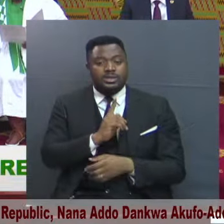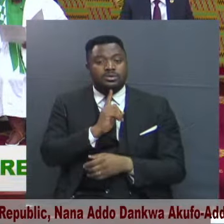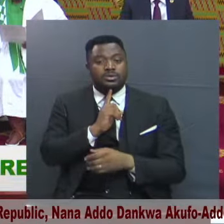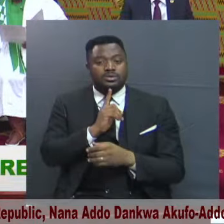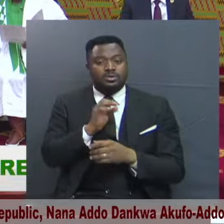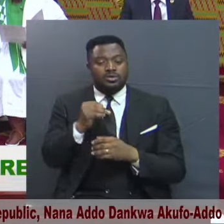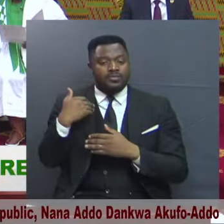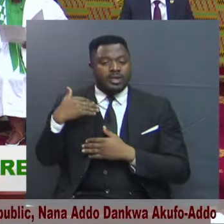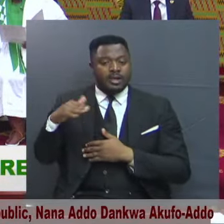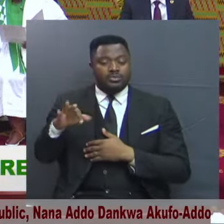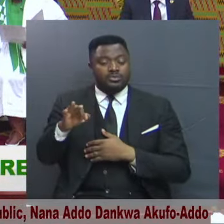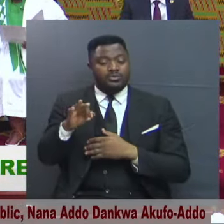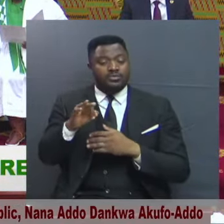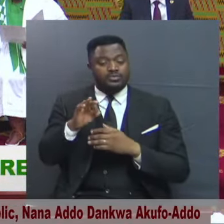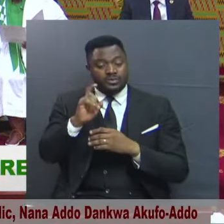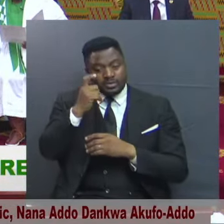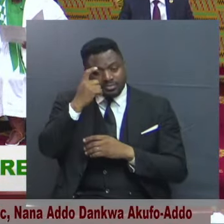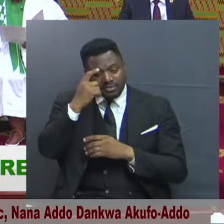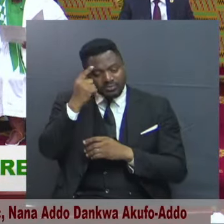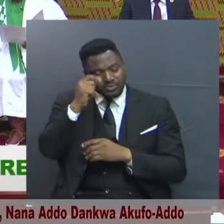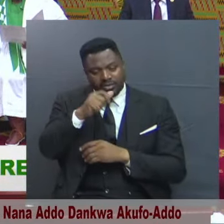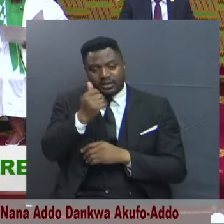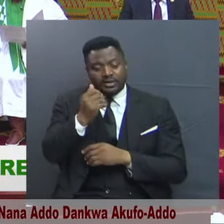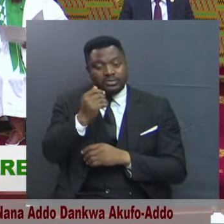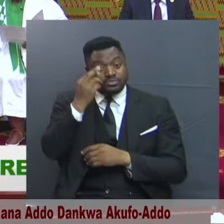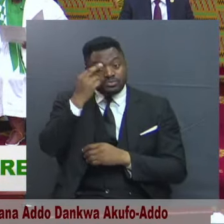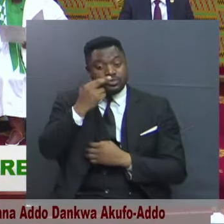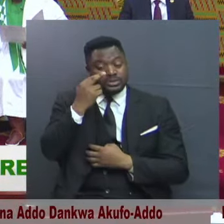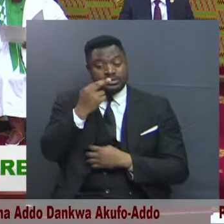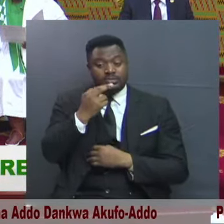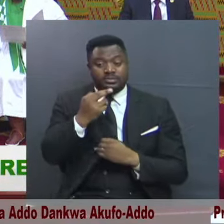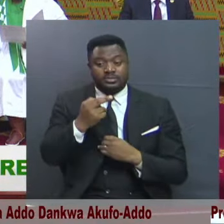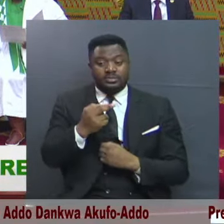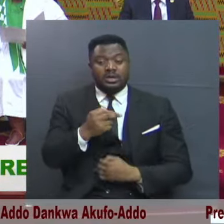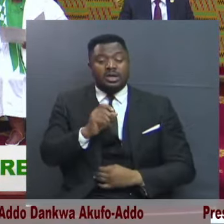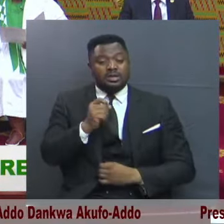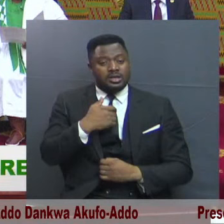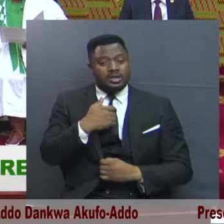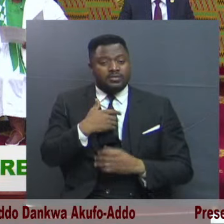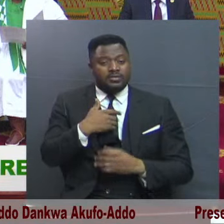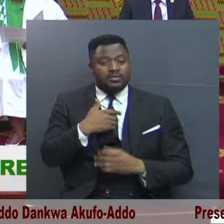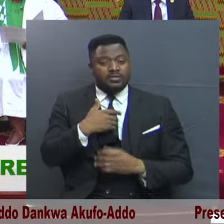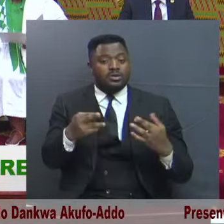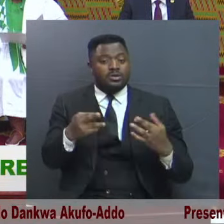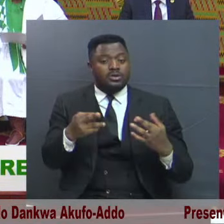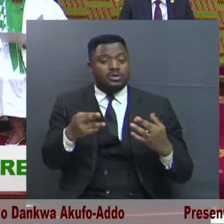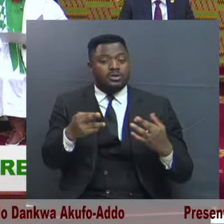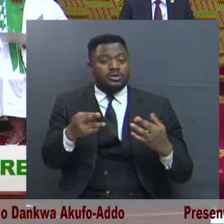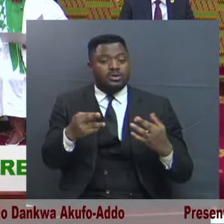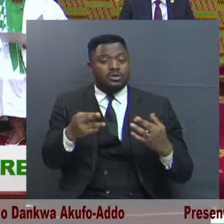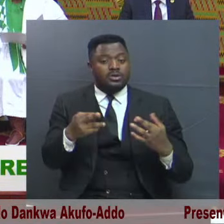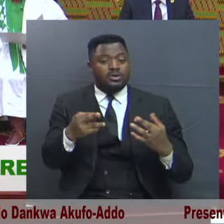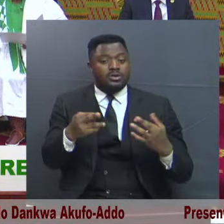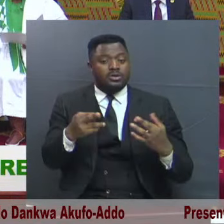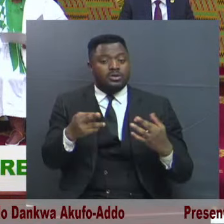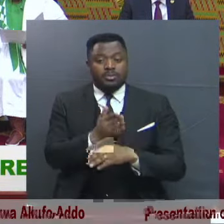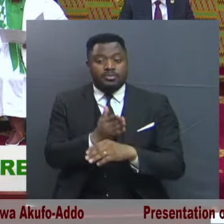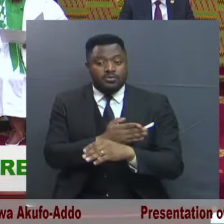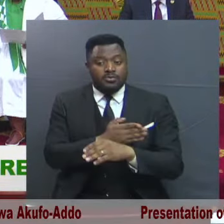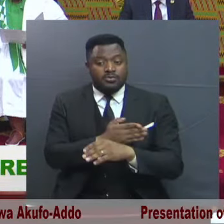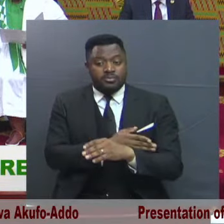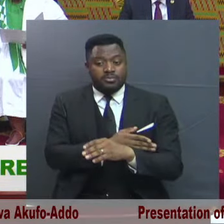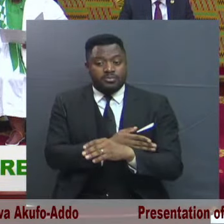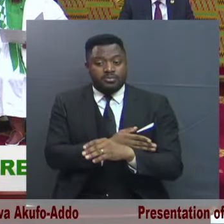government for parochial reasons there is definitely much room for improvement in the workings of the